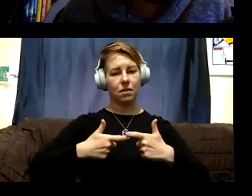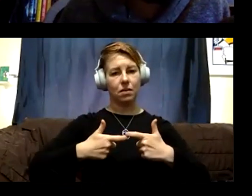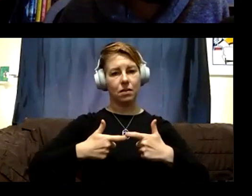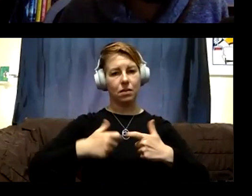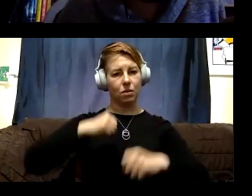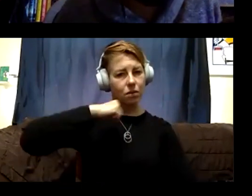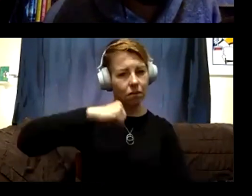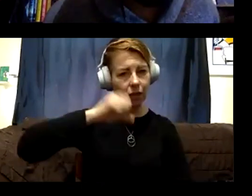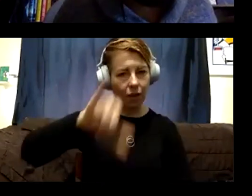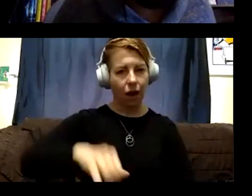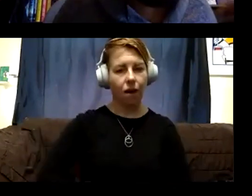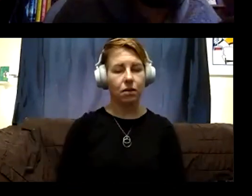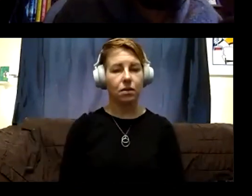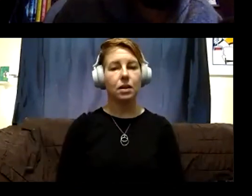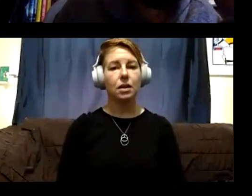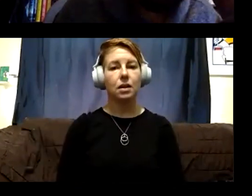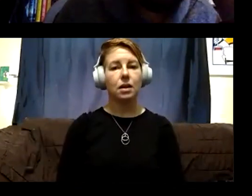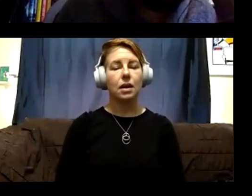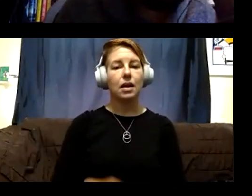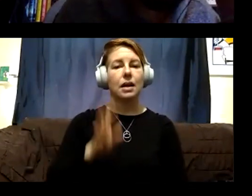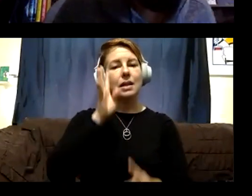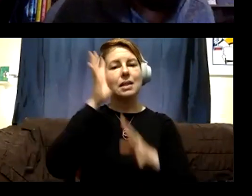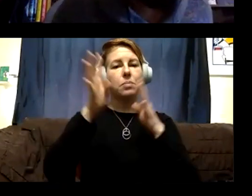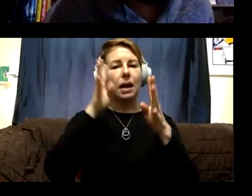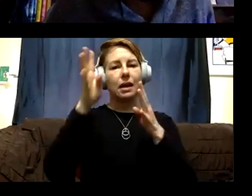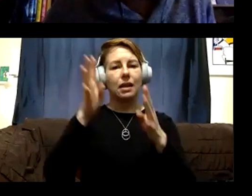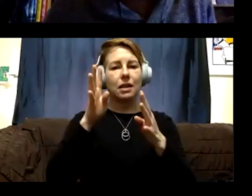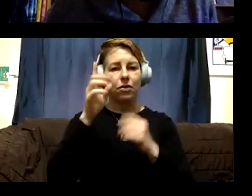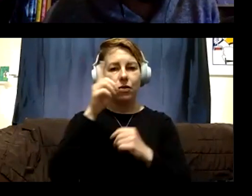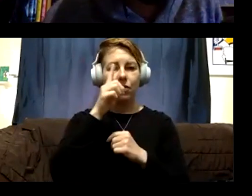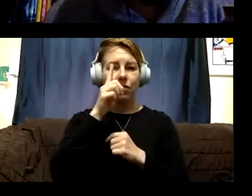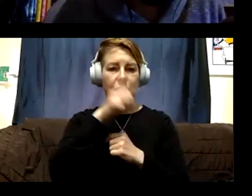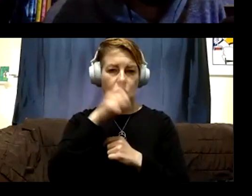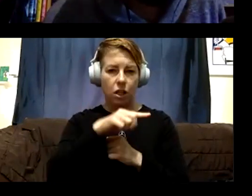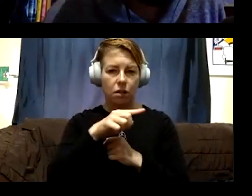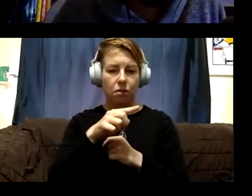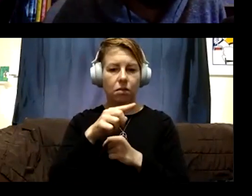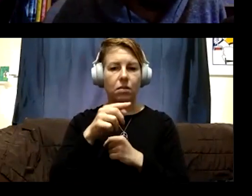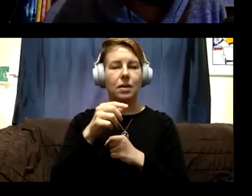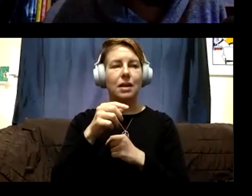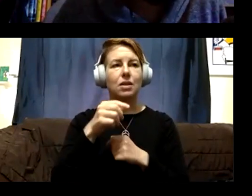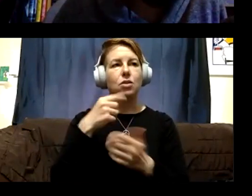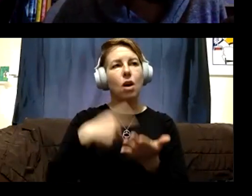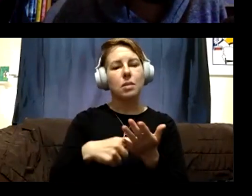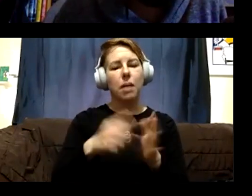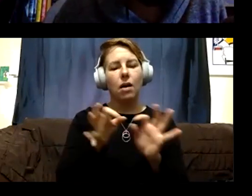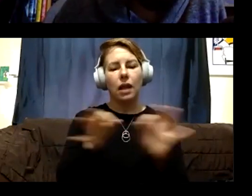Speculative fiction speaks in the language not only of what is, but what can be. In